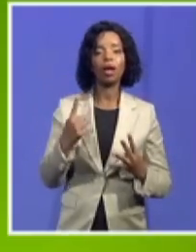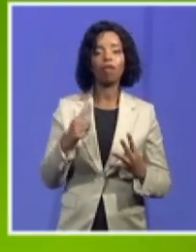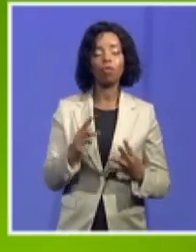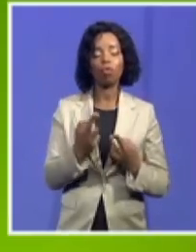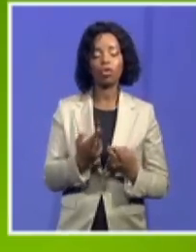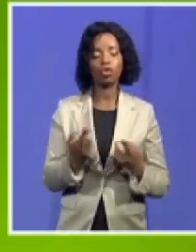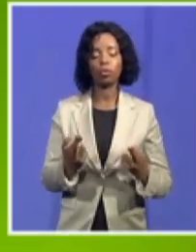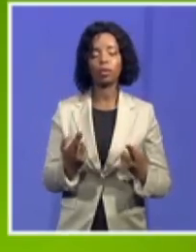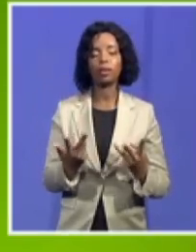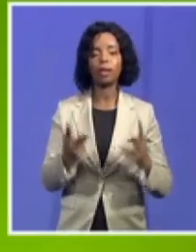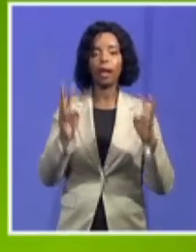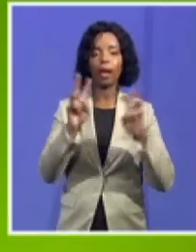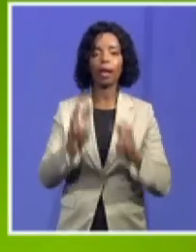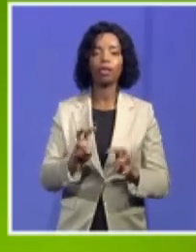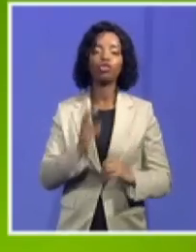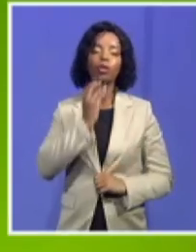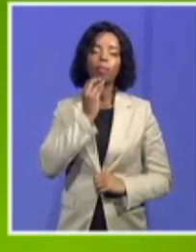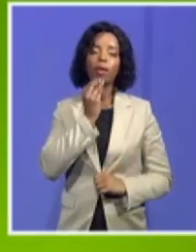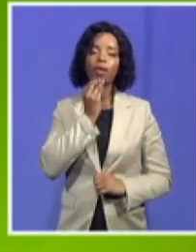Gwede Mantashe,